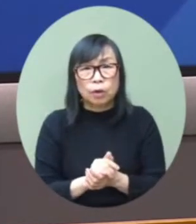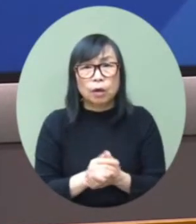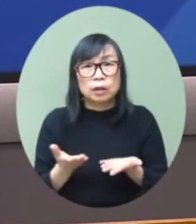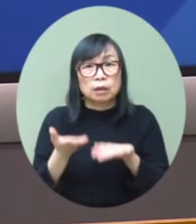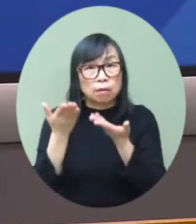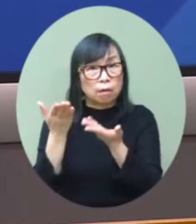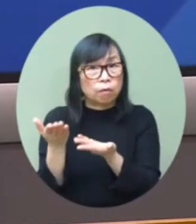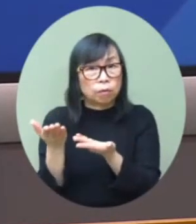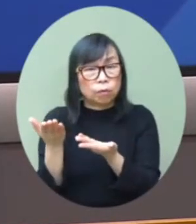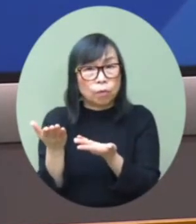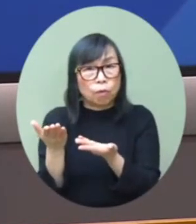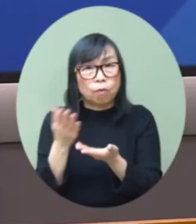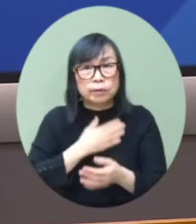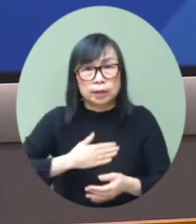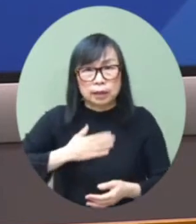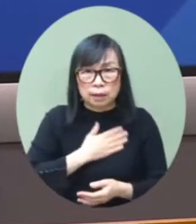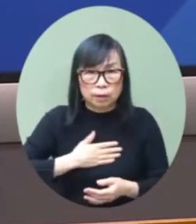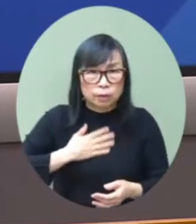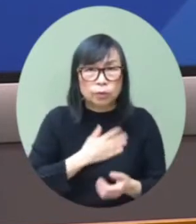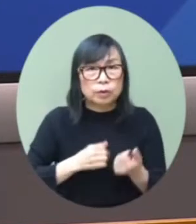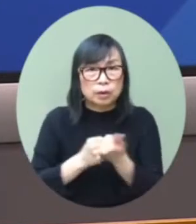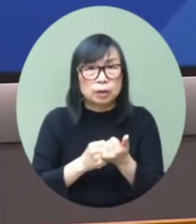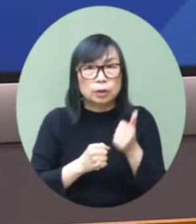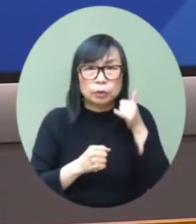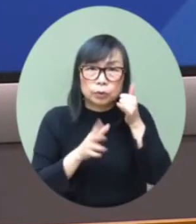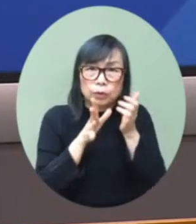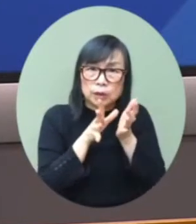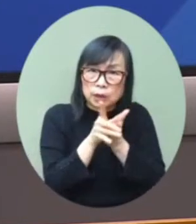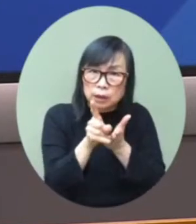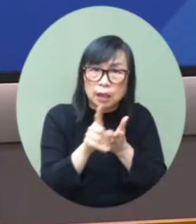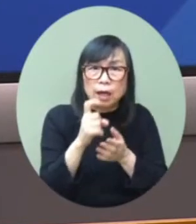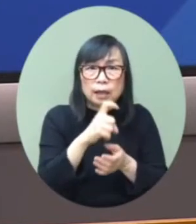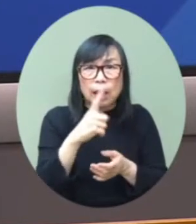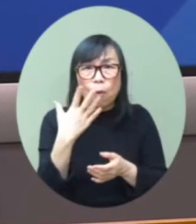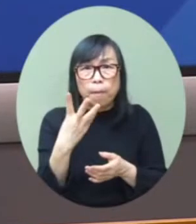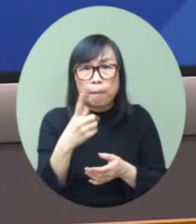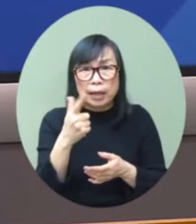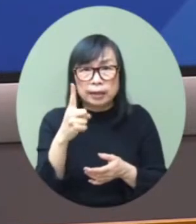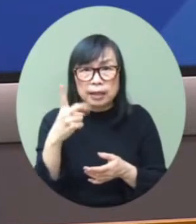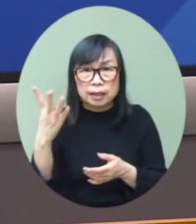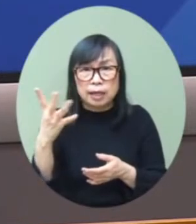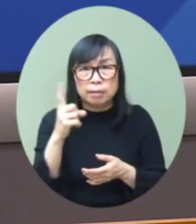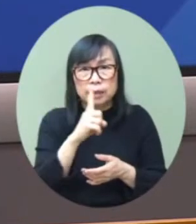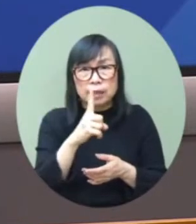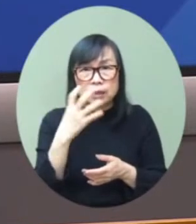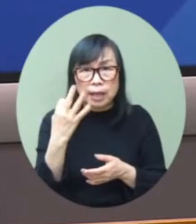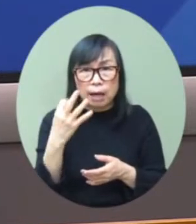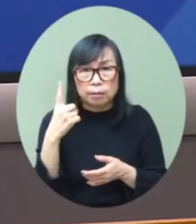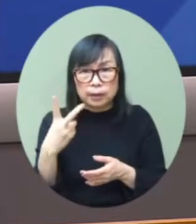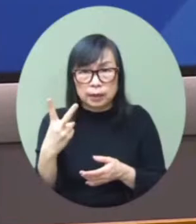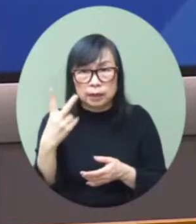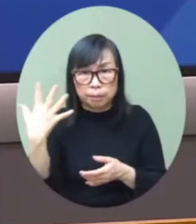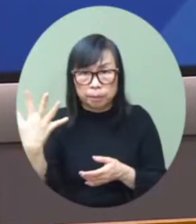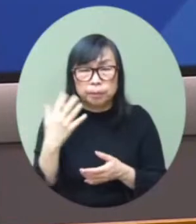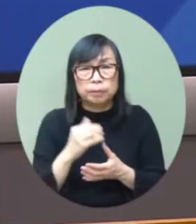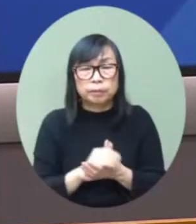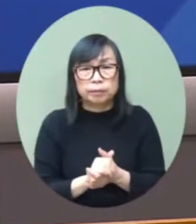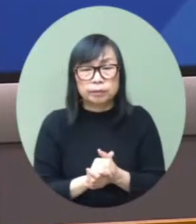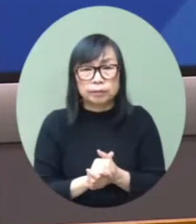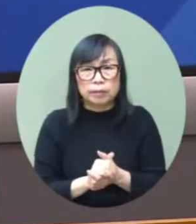of relatives that requires help, we are providing an emotional support hotline. The number is